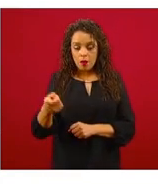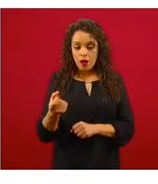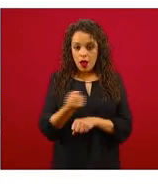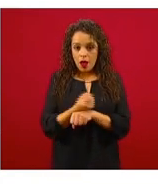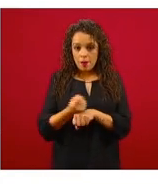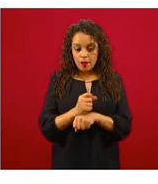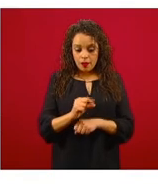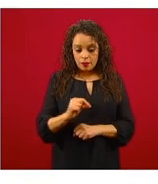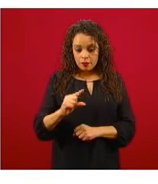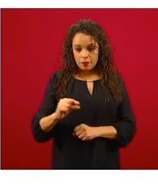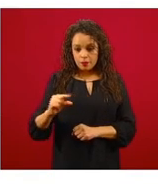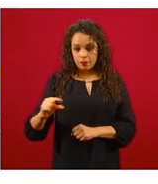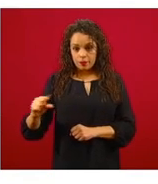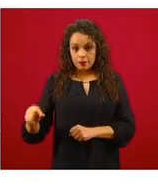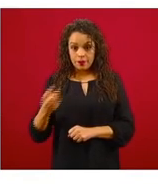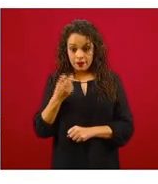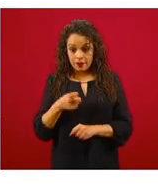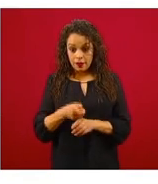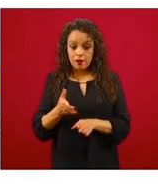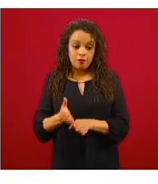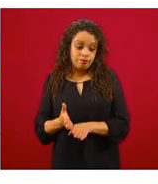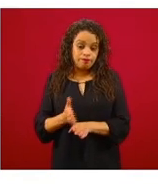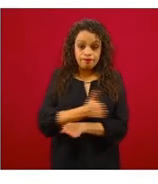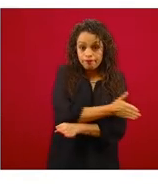all of these yellow bars